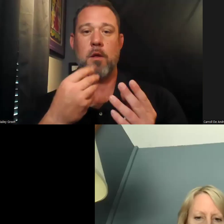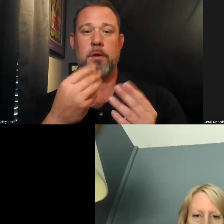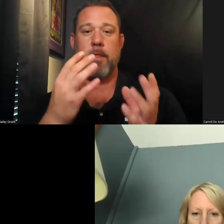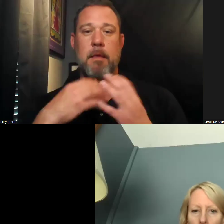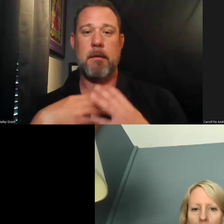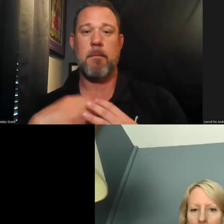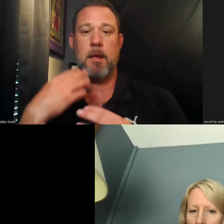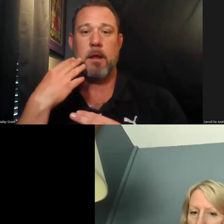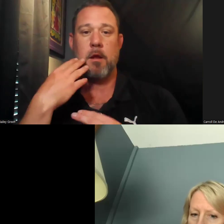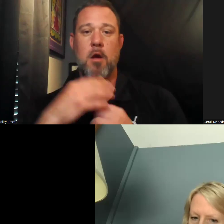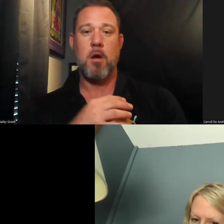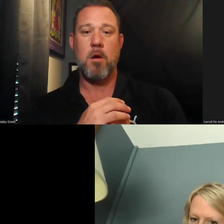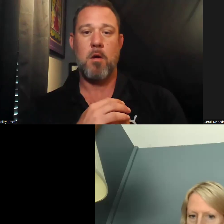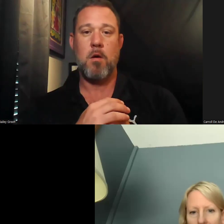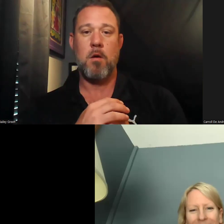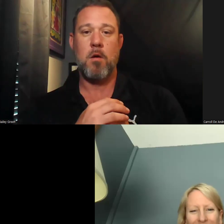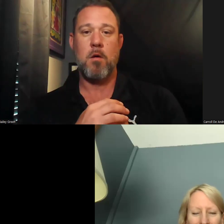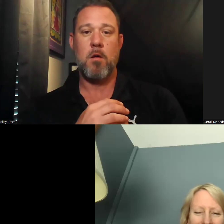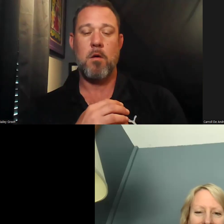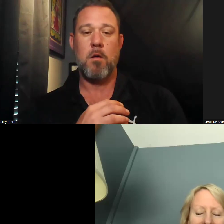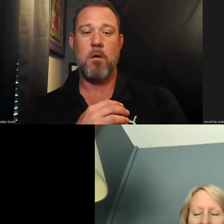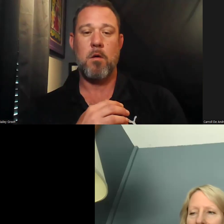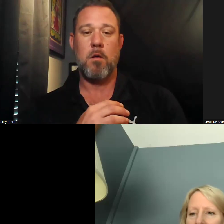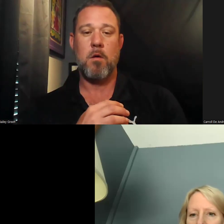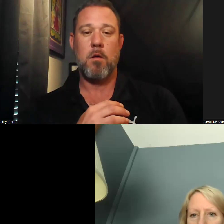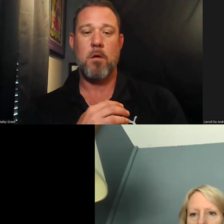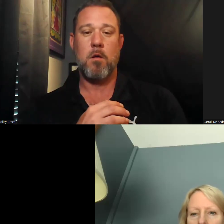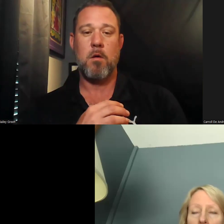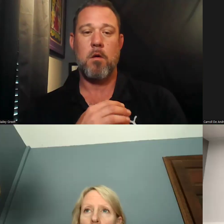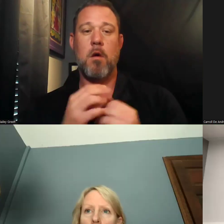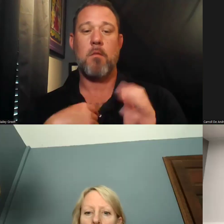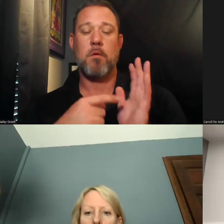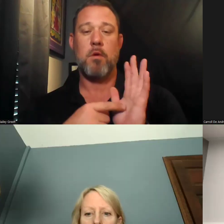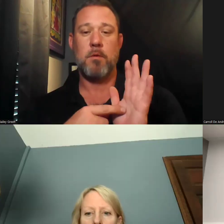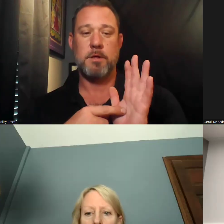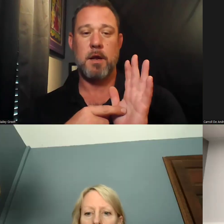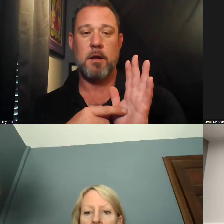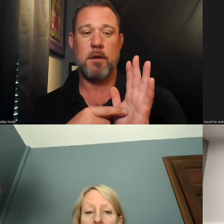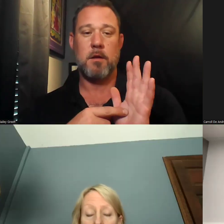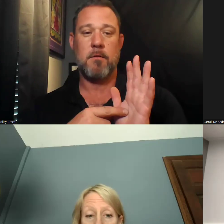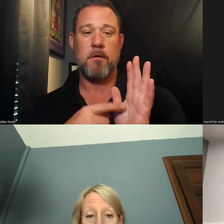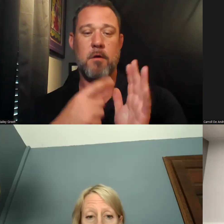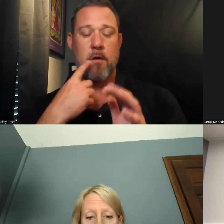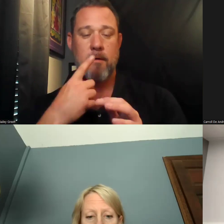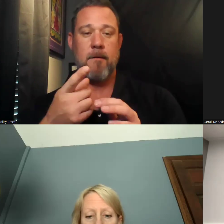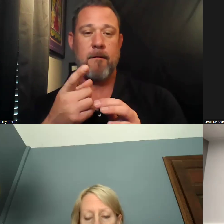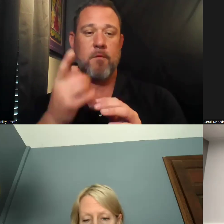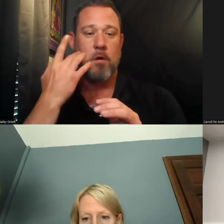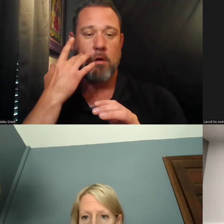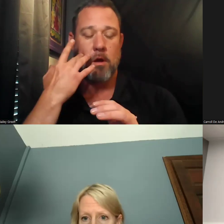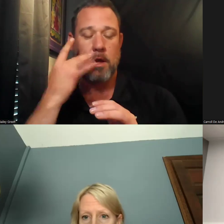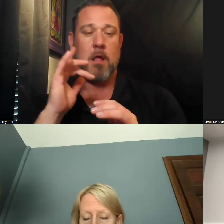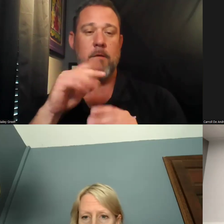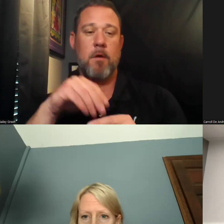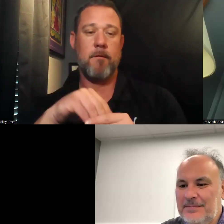committee here know. So again, I'm the representative on this committee for our California